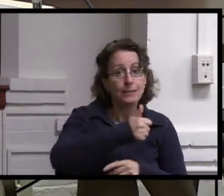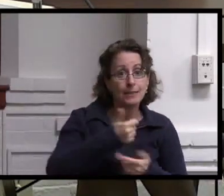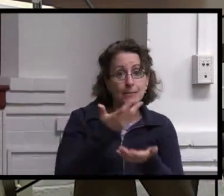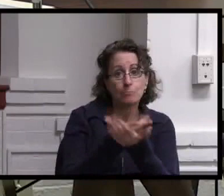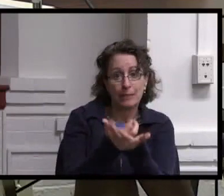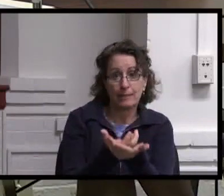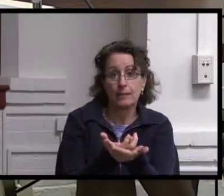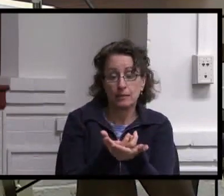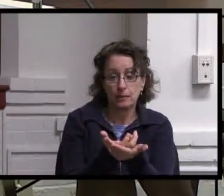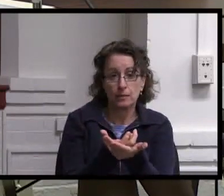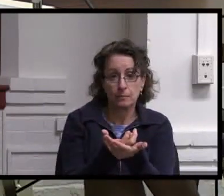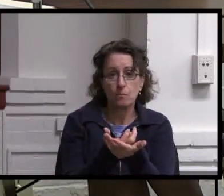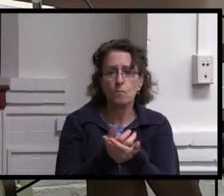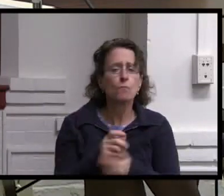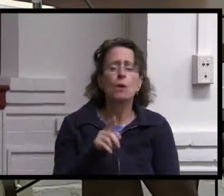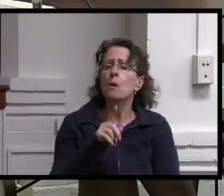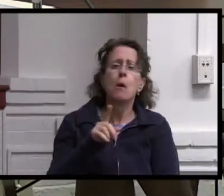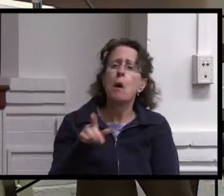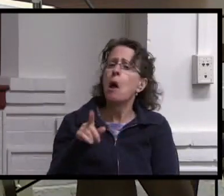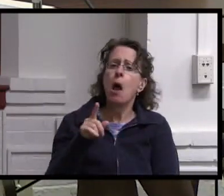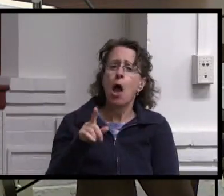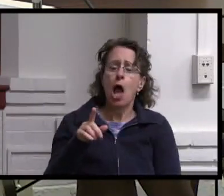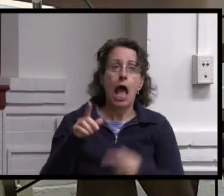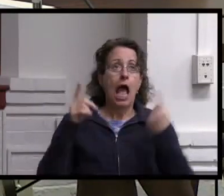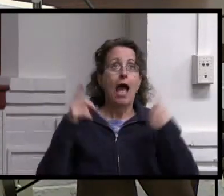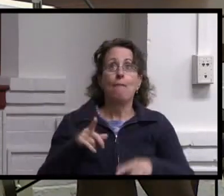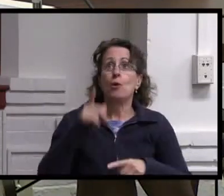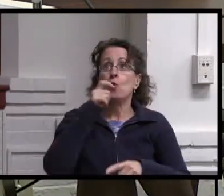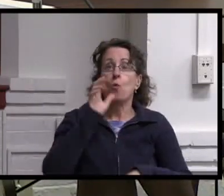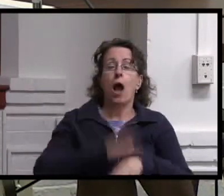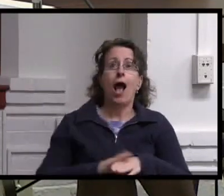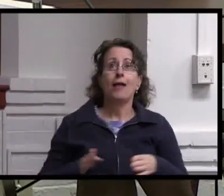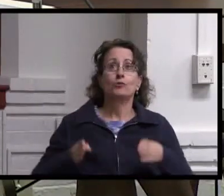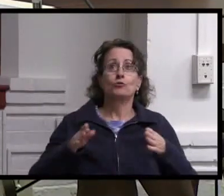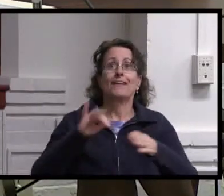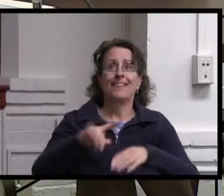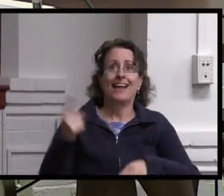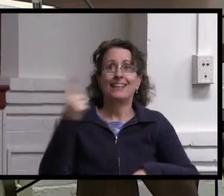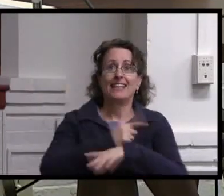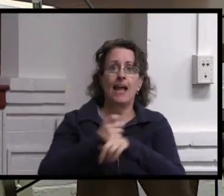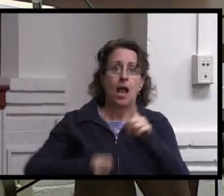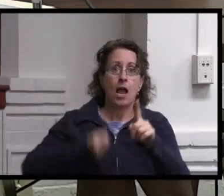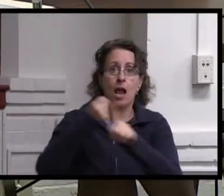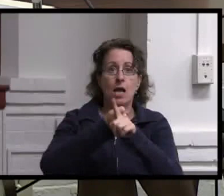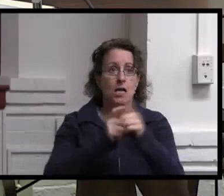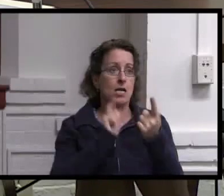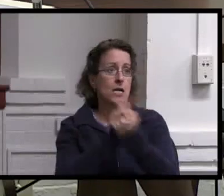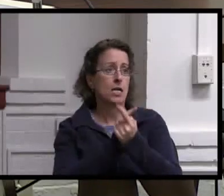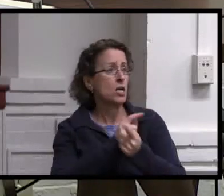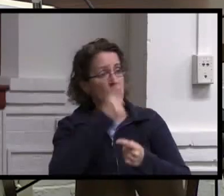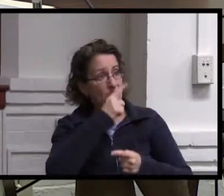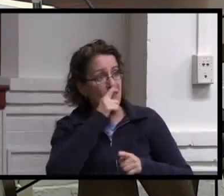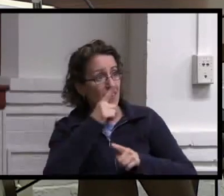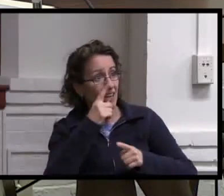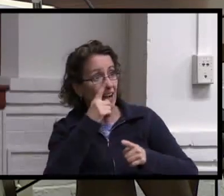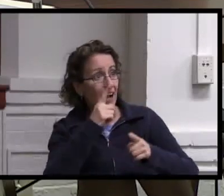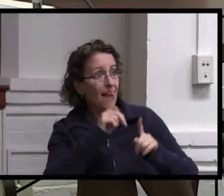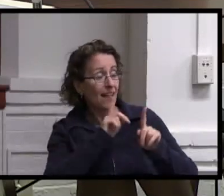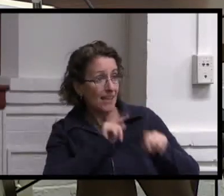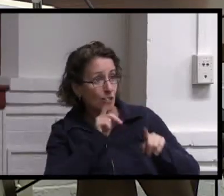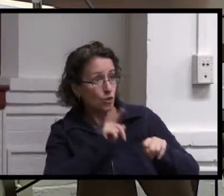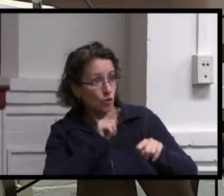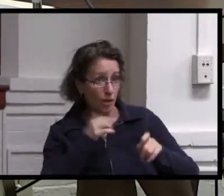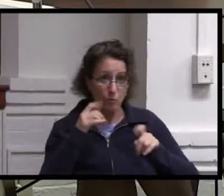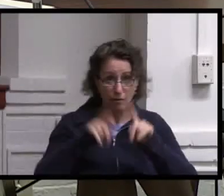day and interview people that just happened to be on the street. And so, results of the survey, most